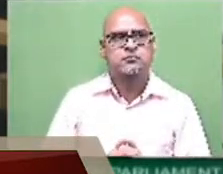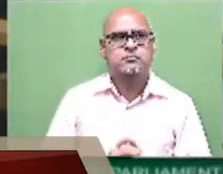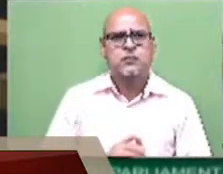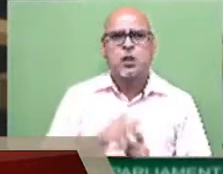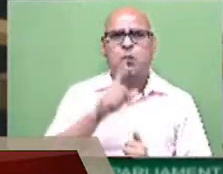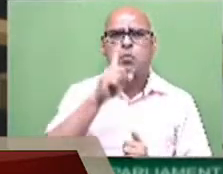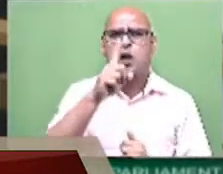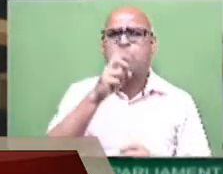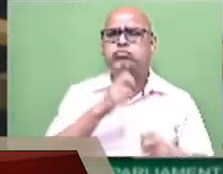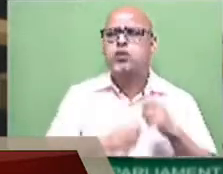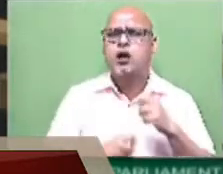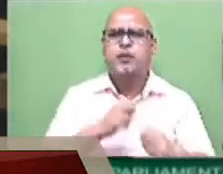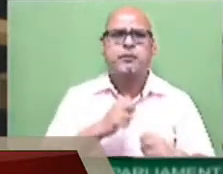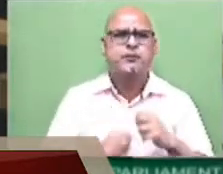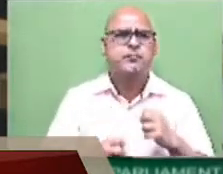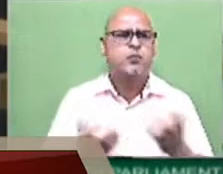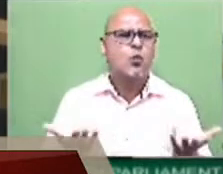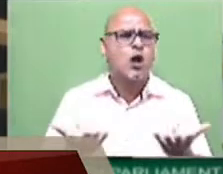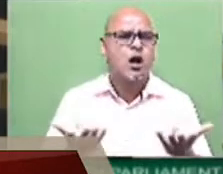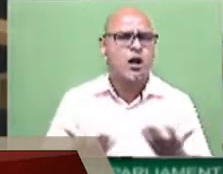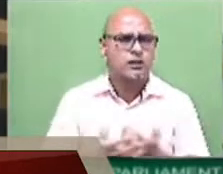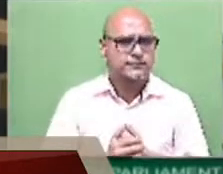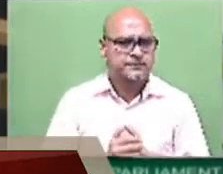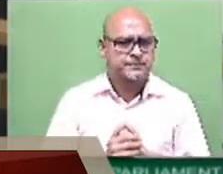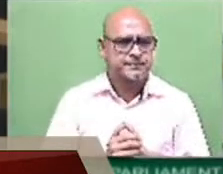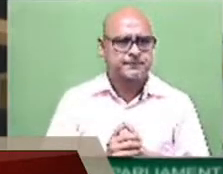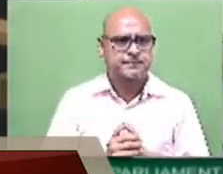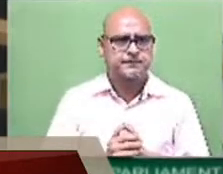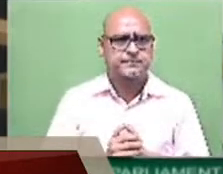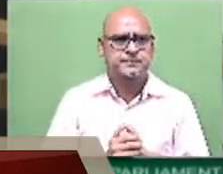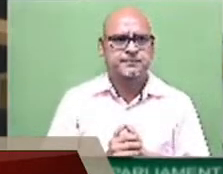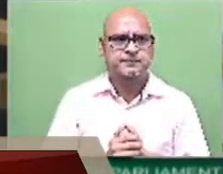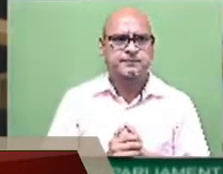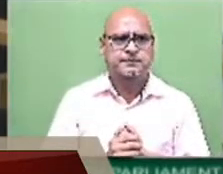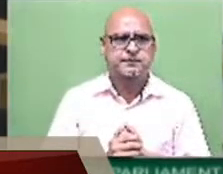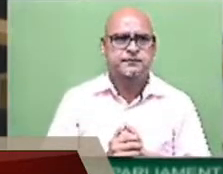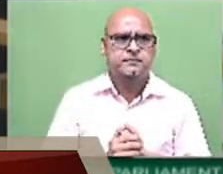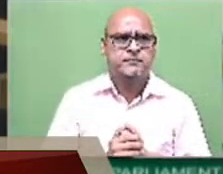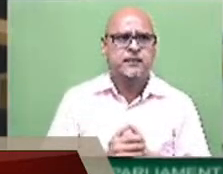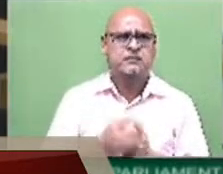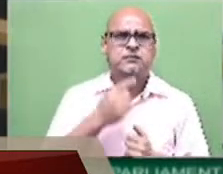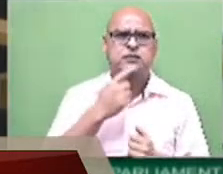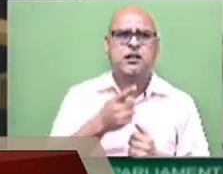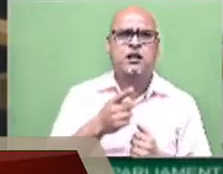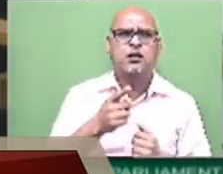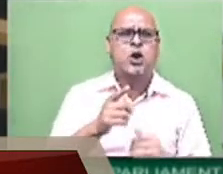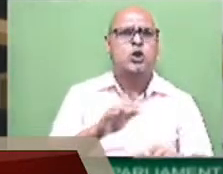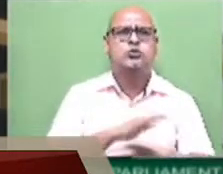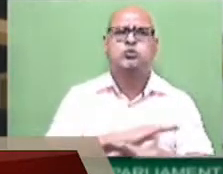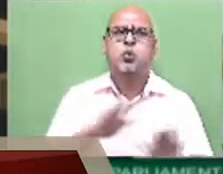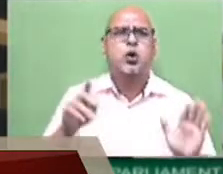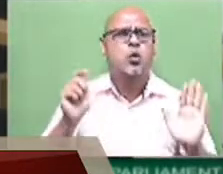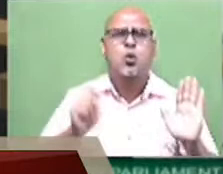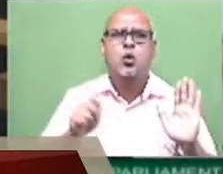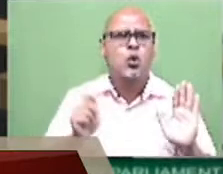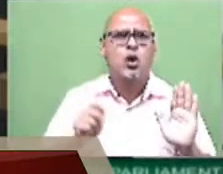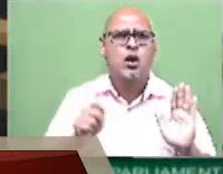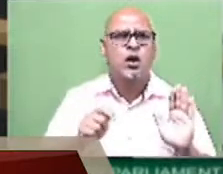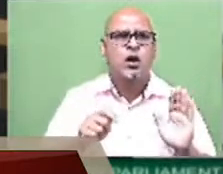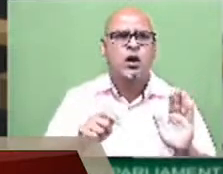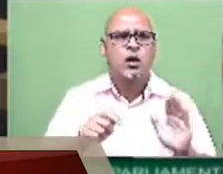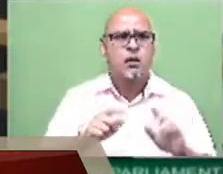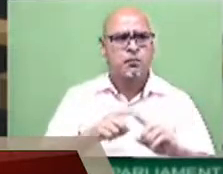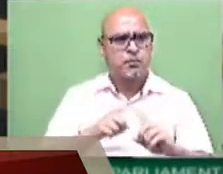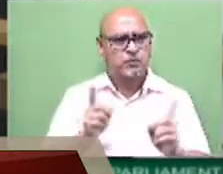is that you are dissuading persons from coming to court, but you're asking them to pay the fine and then come back to the court and challenge the ticket. And